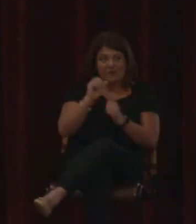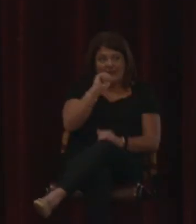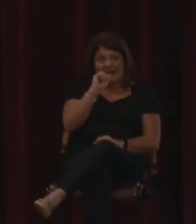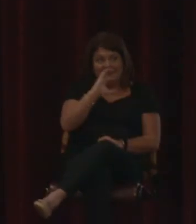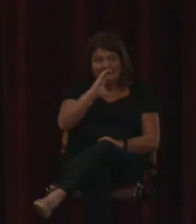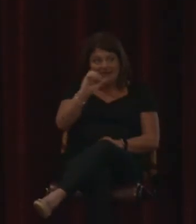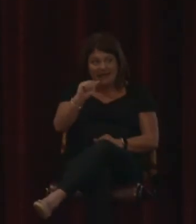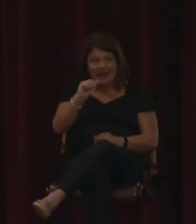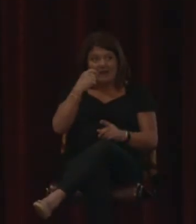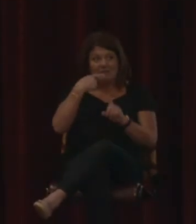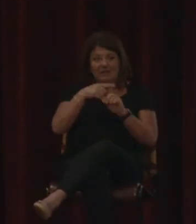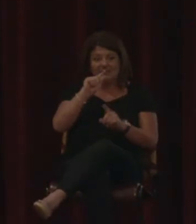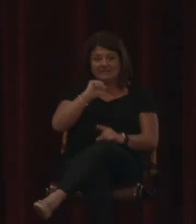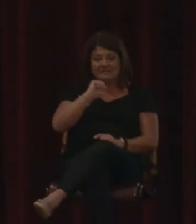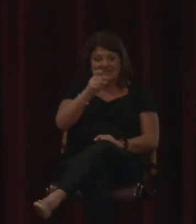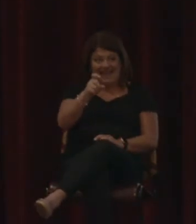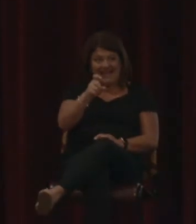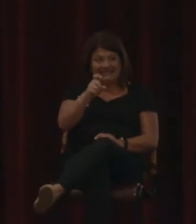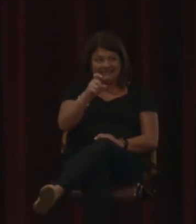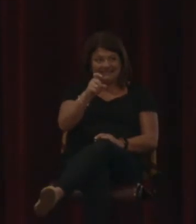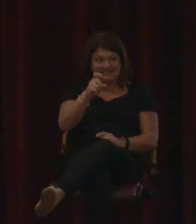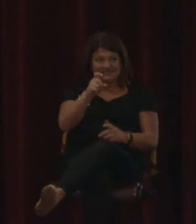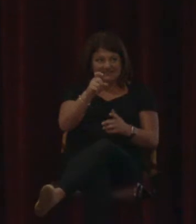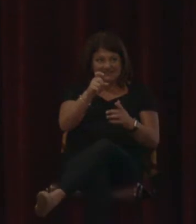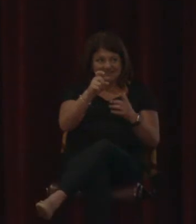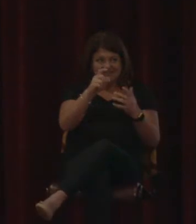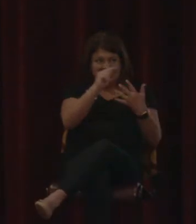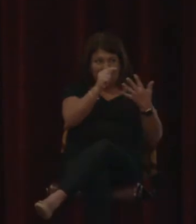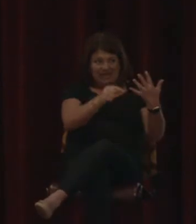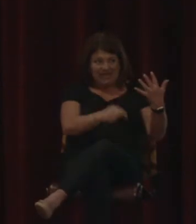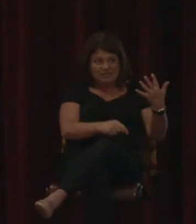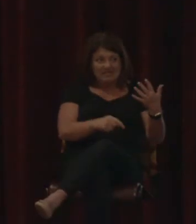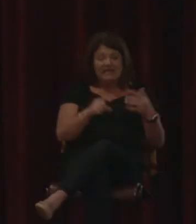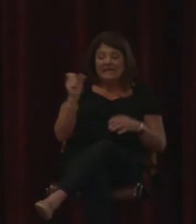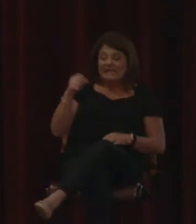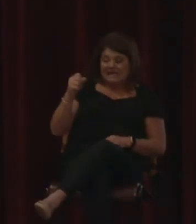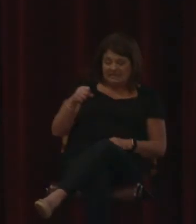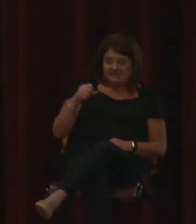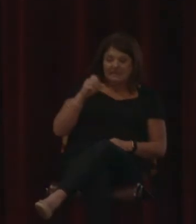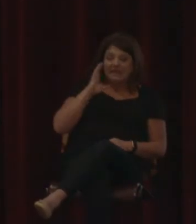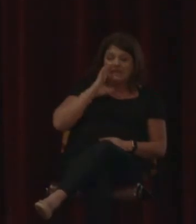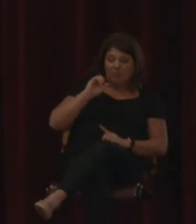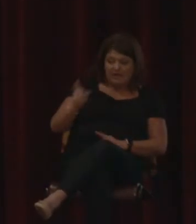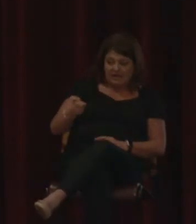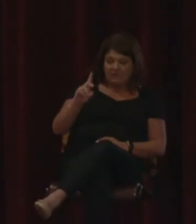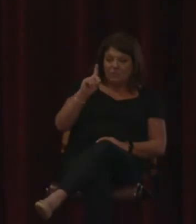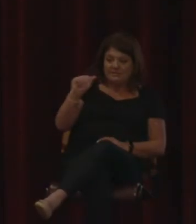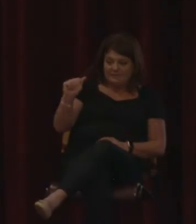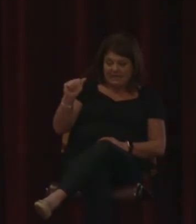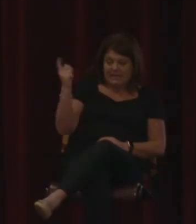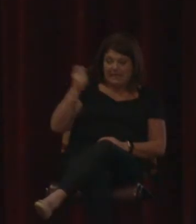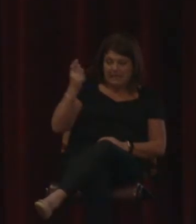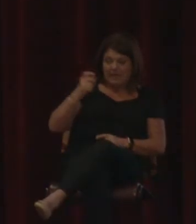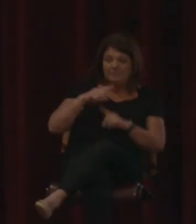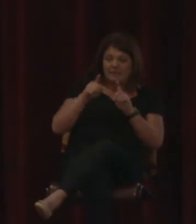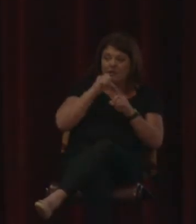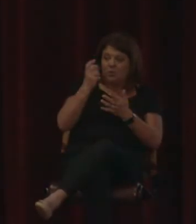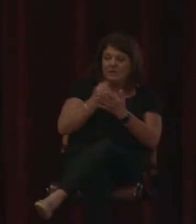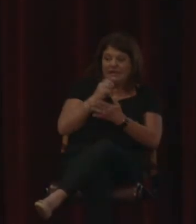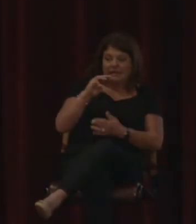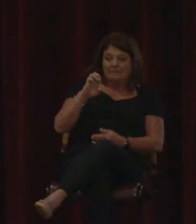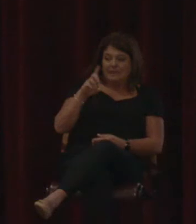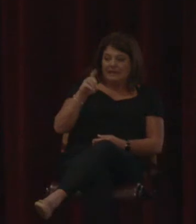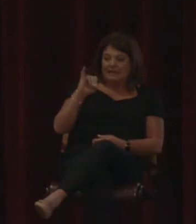tax implications? Yes. Is that okay? So they have a 2-year. They'll get awarded disability, but they won't get their Medicare benefits for